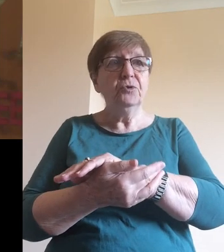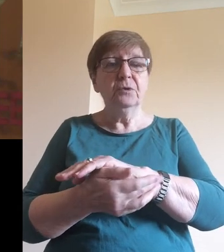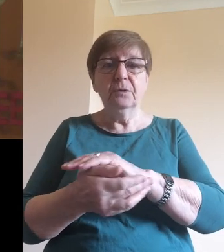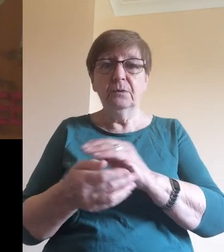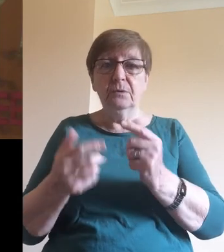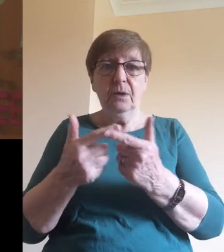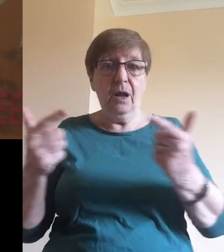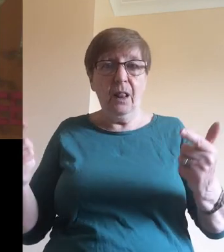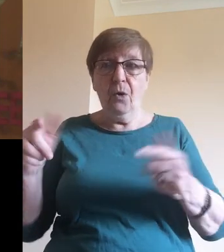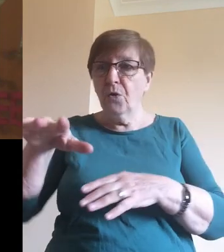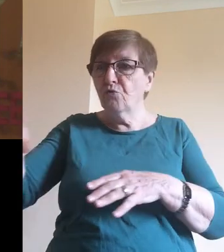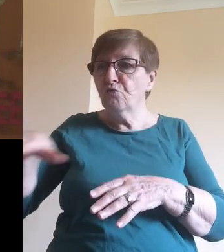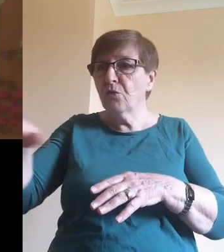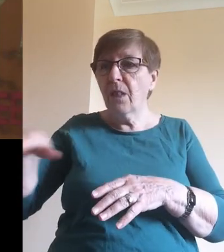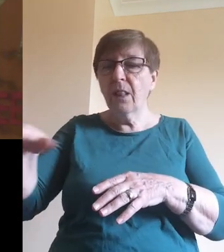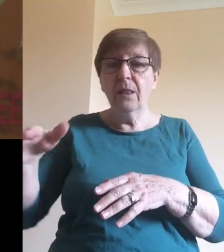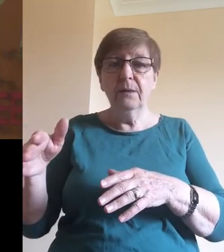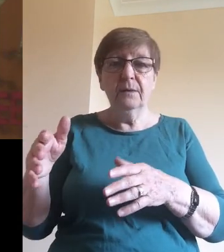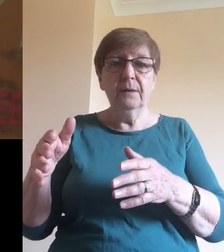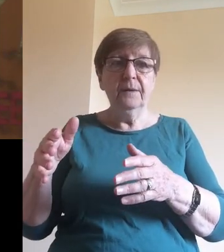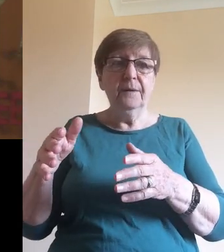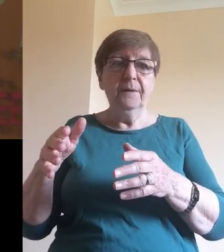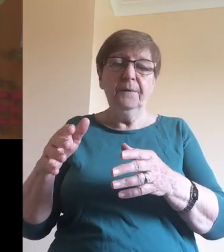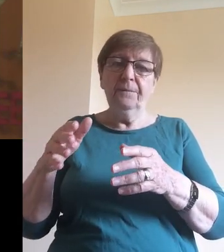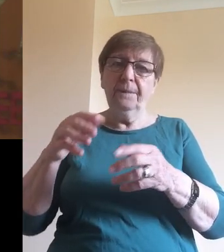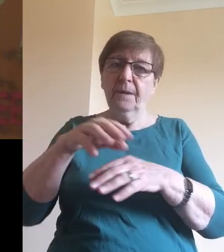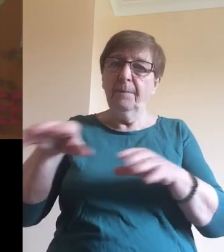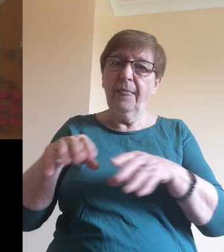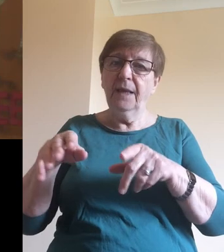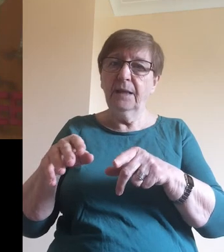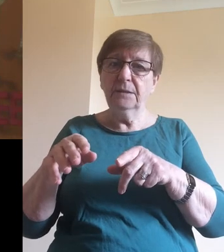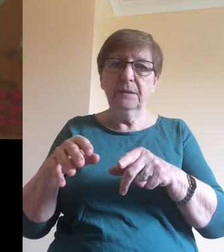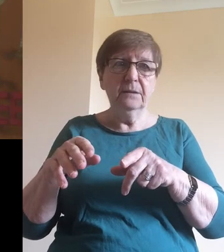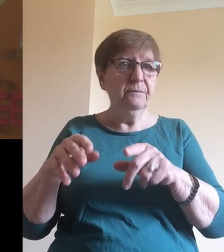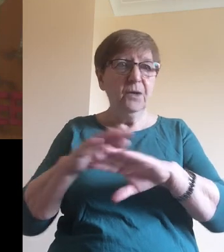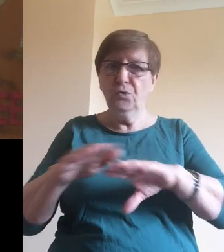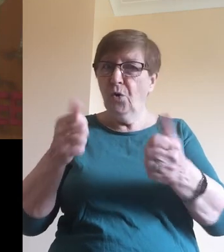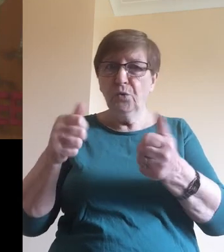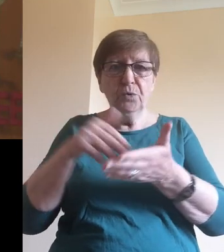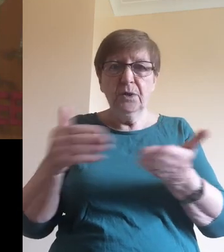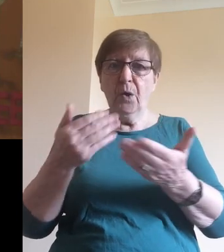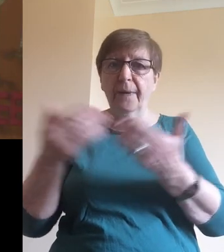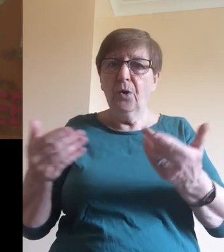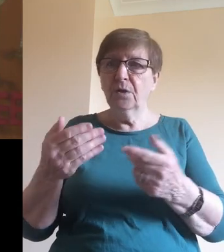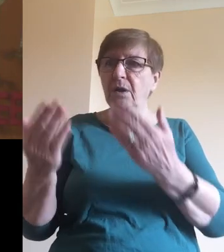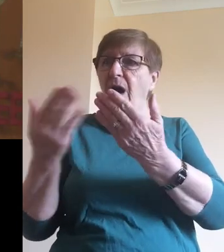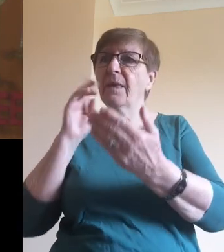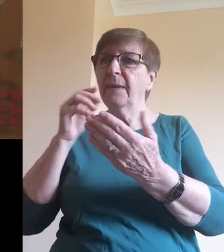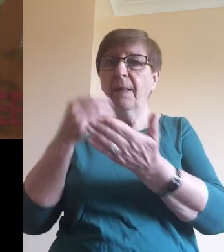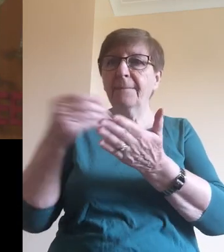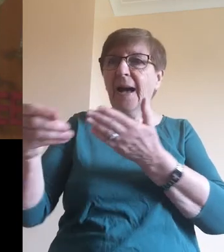Many a small rural community, for example, in our country, is on its knees now because there's so many second homes